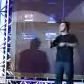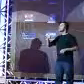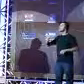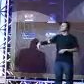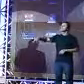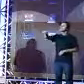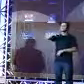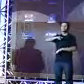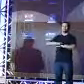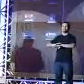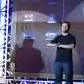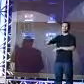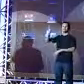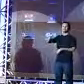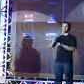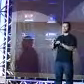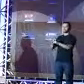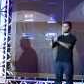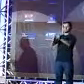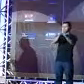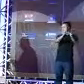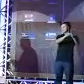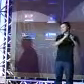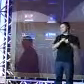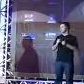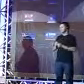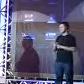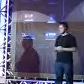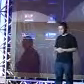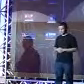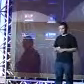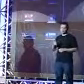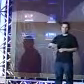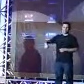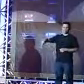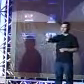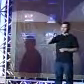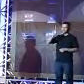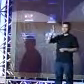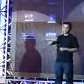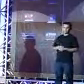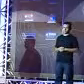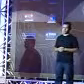And so now I want to move on to the next point, which is the crucial point.